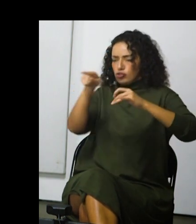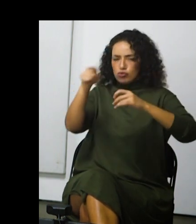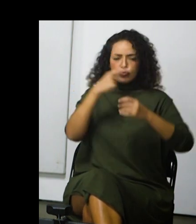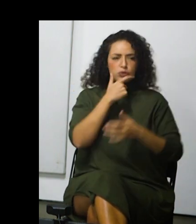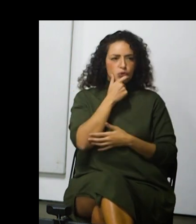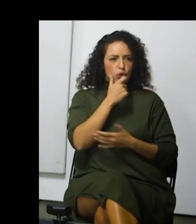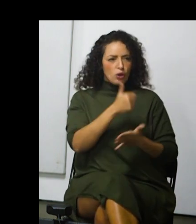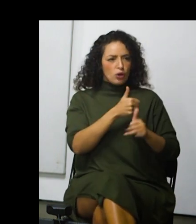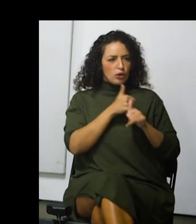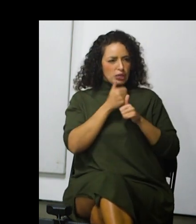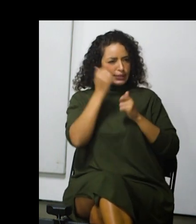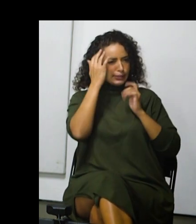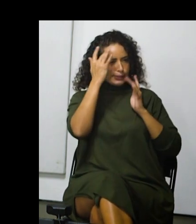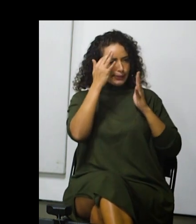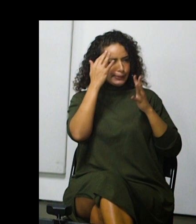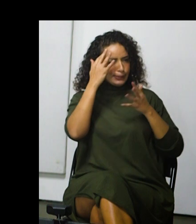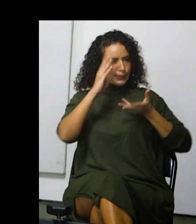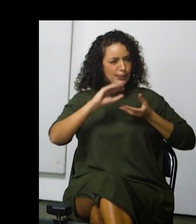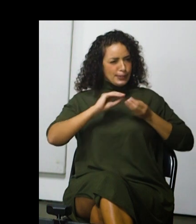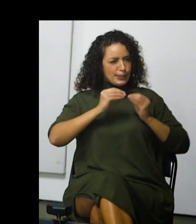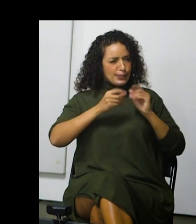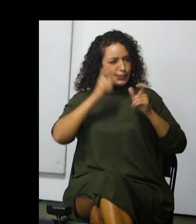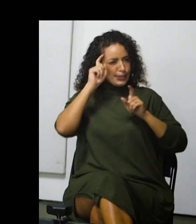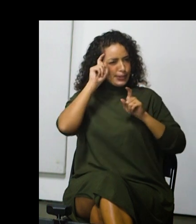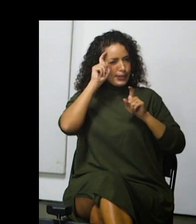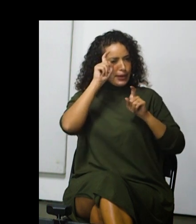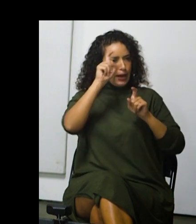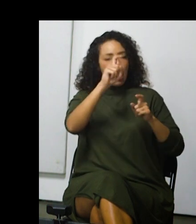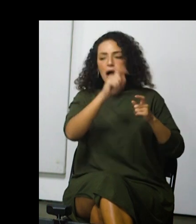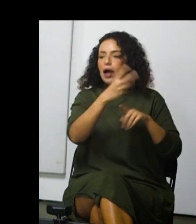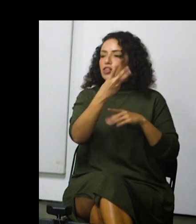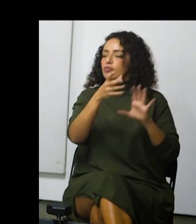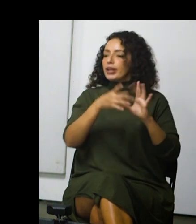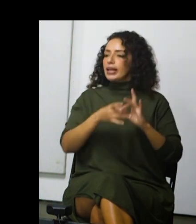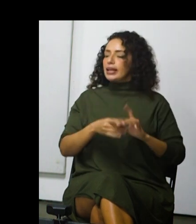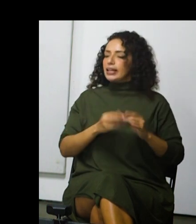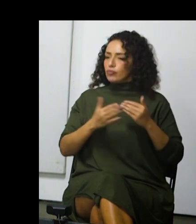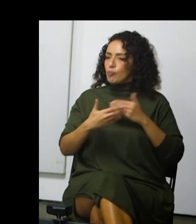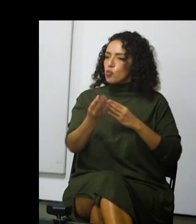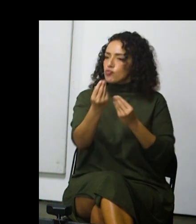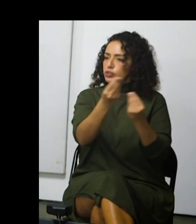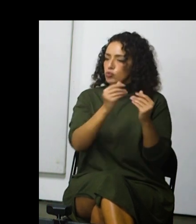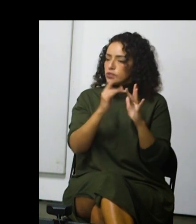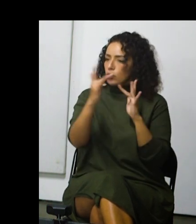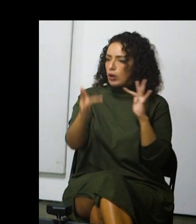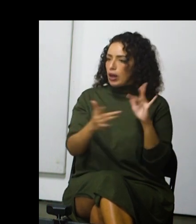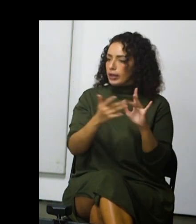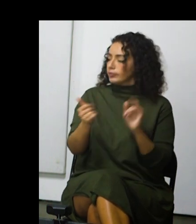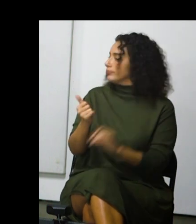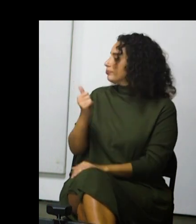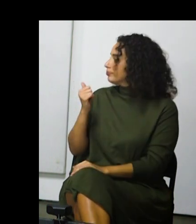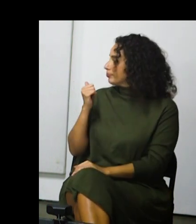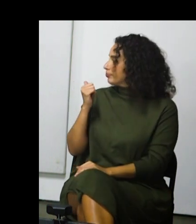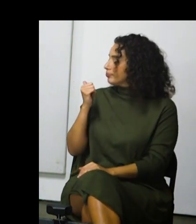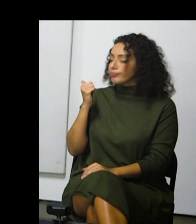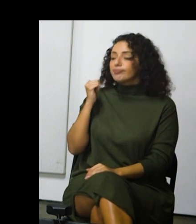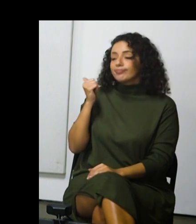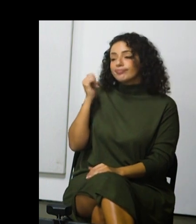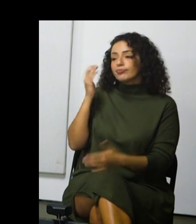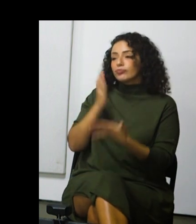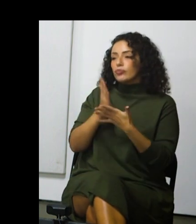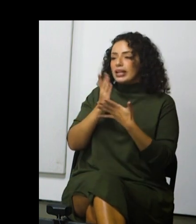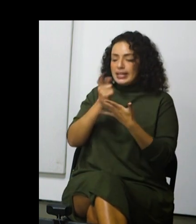idea, and then up to 3 links to further resources. So this format was intended to provide a digestible